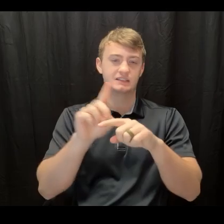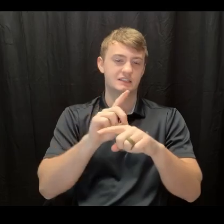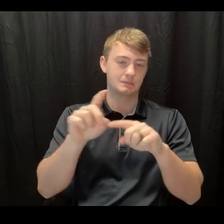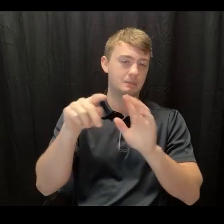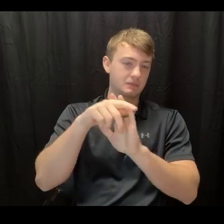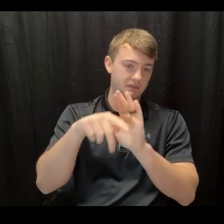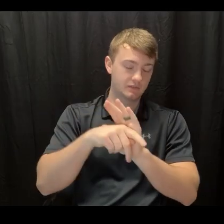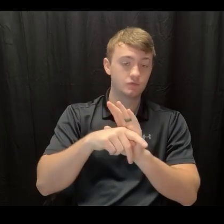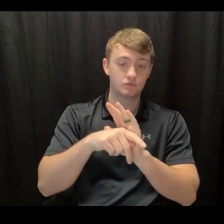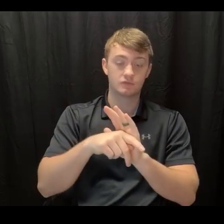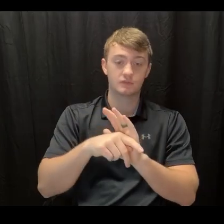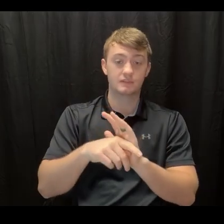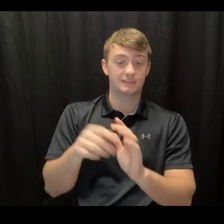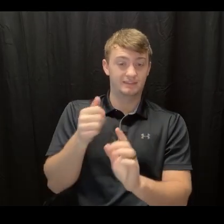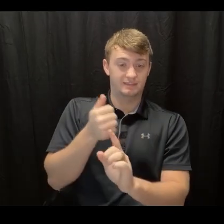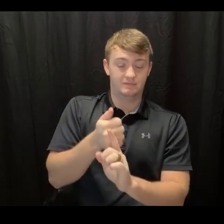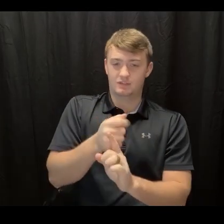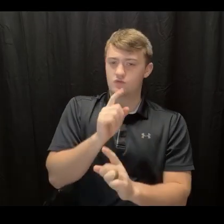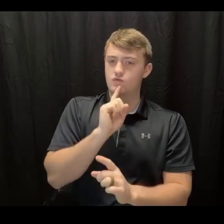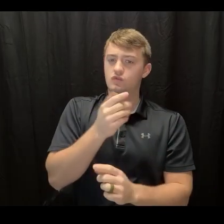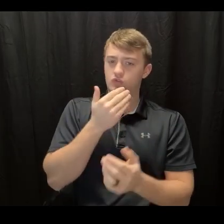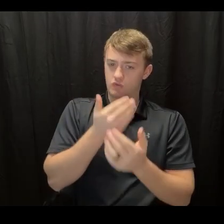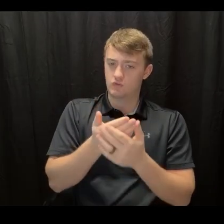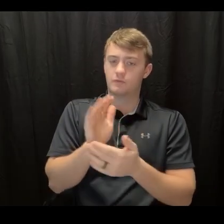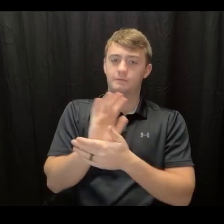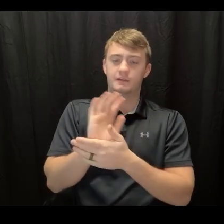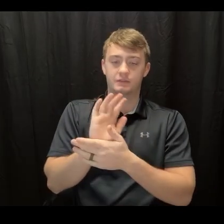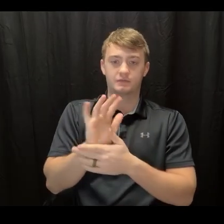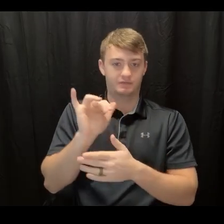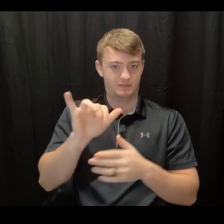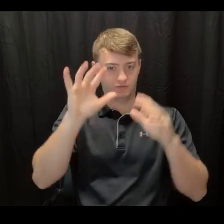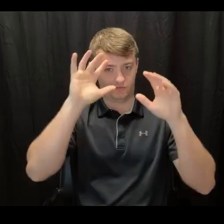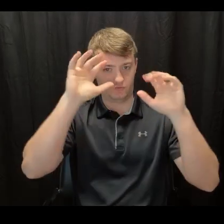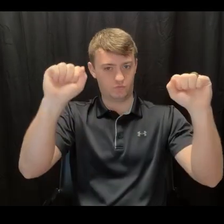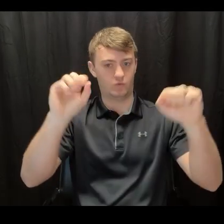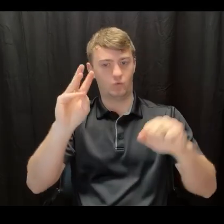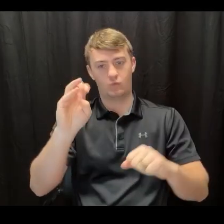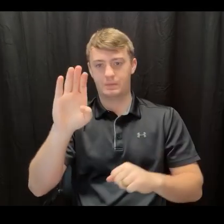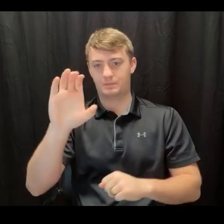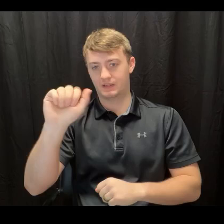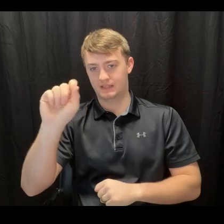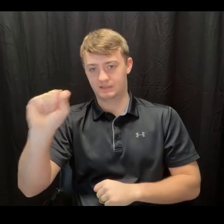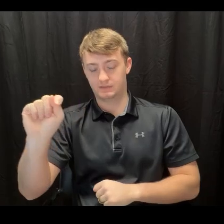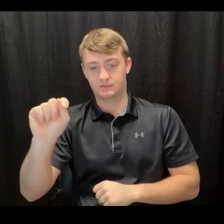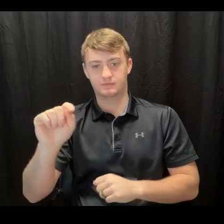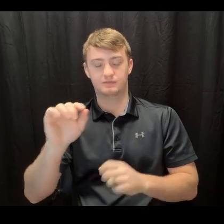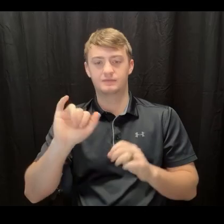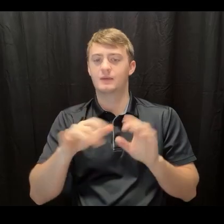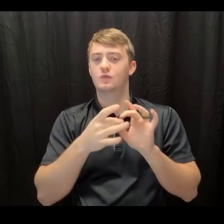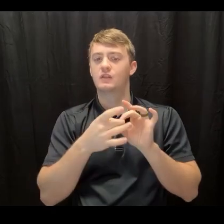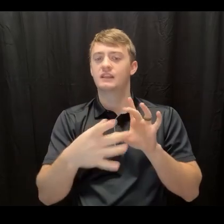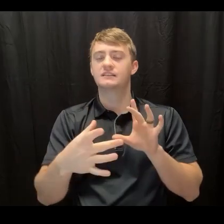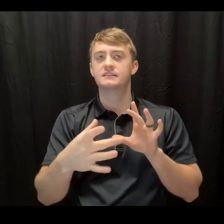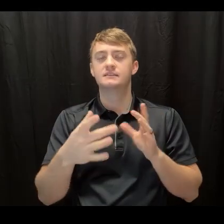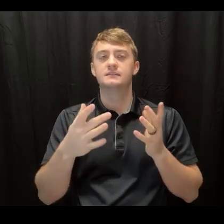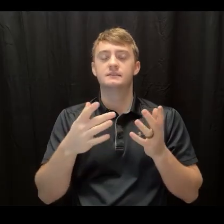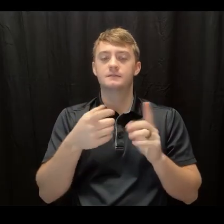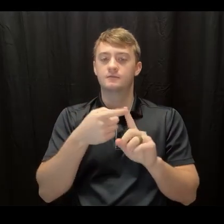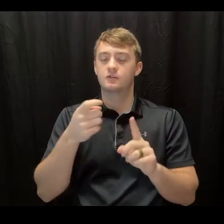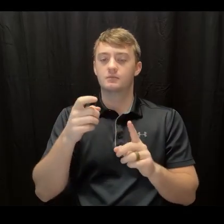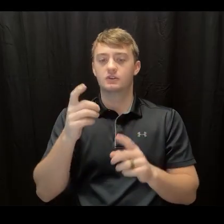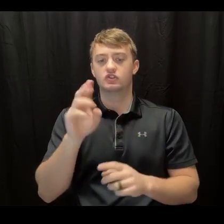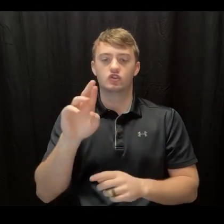discipline procedures, is a really good video. It was a superintendent's webcast that was released